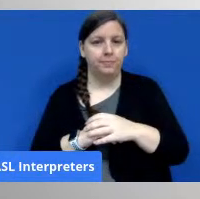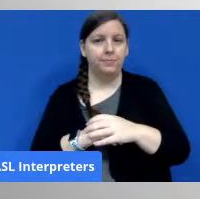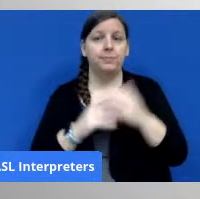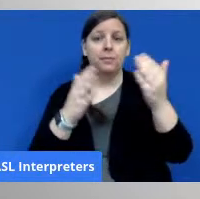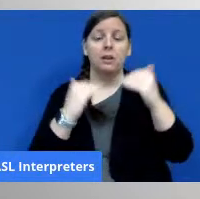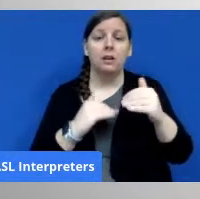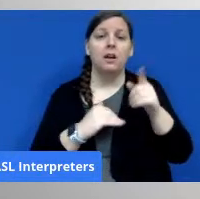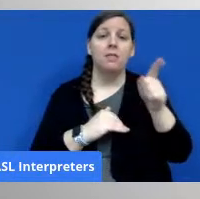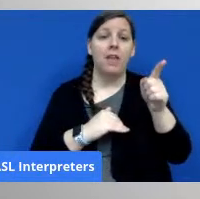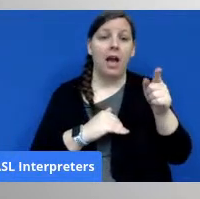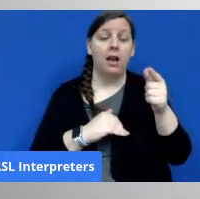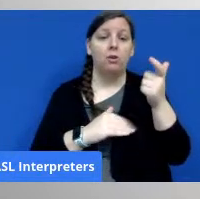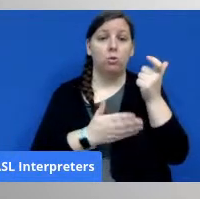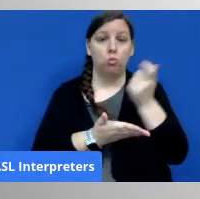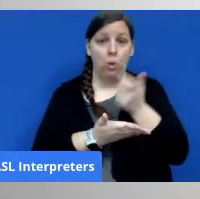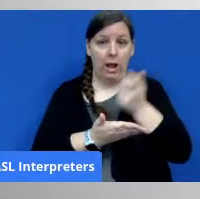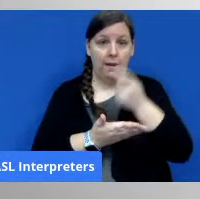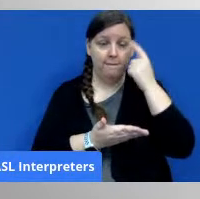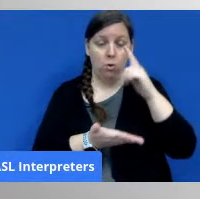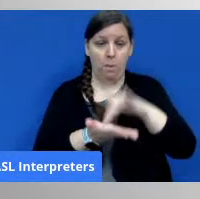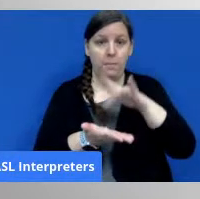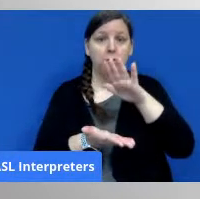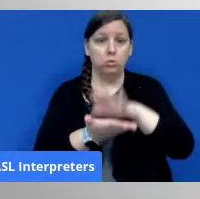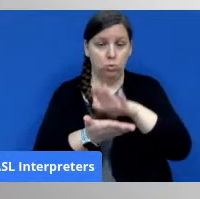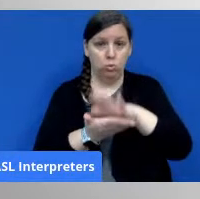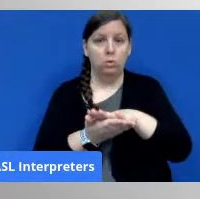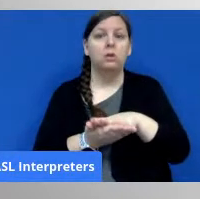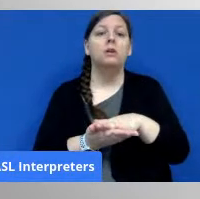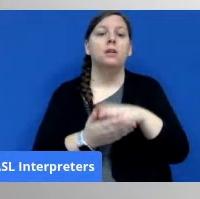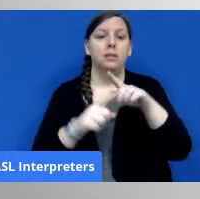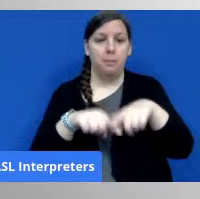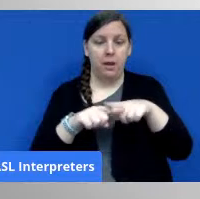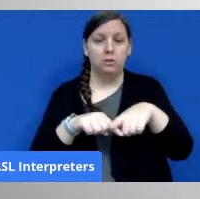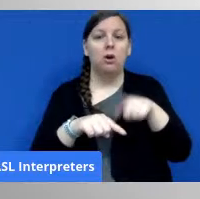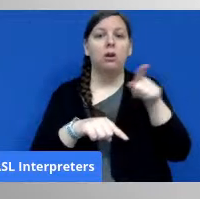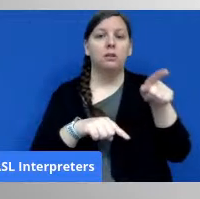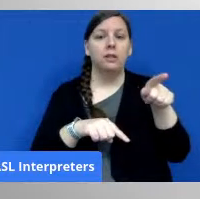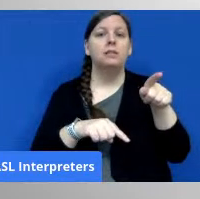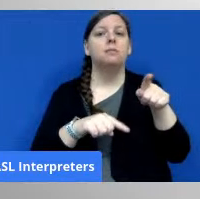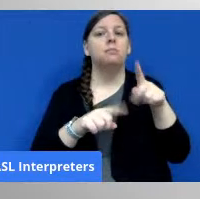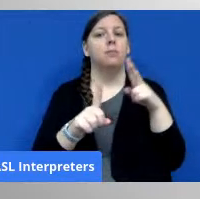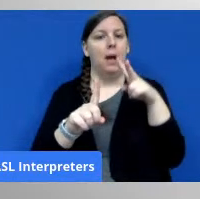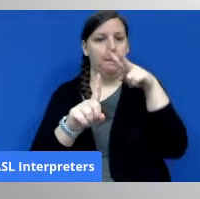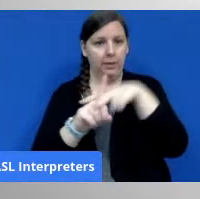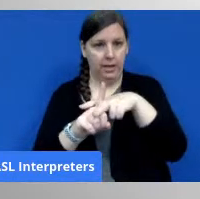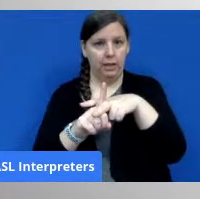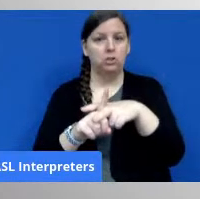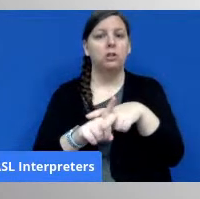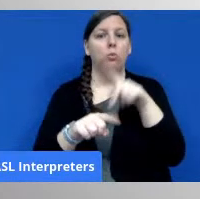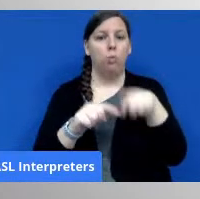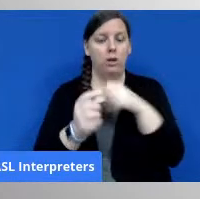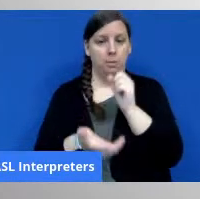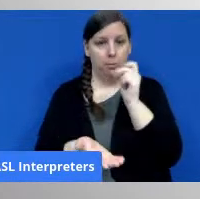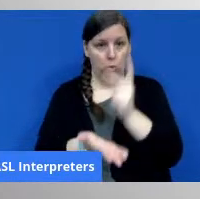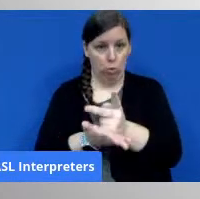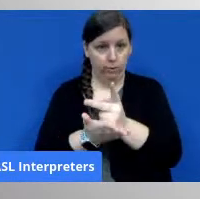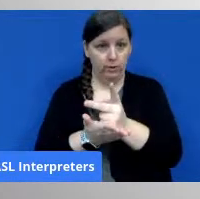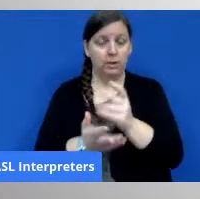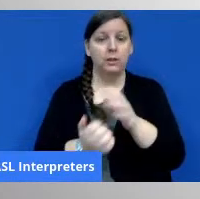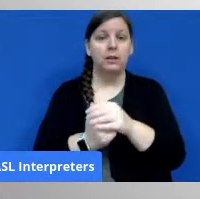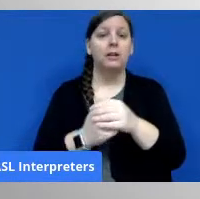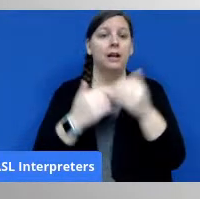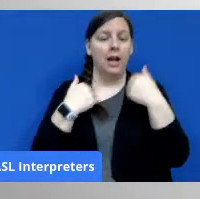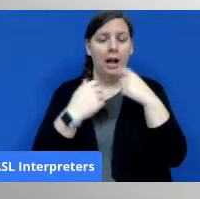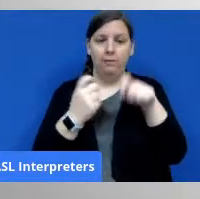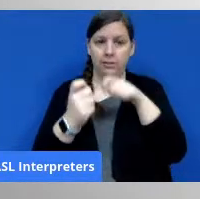is grant funded based upon an approved application from the Georgia Department of Education. There are specific parameters